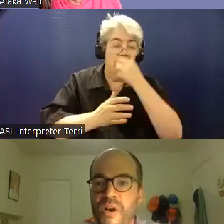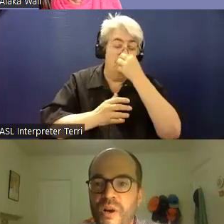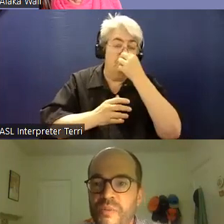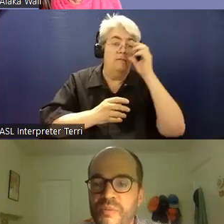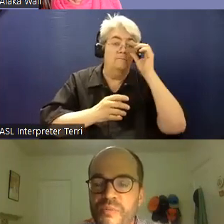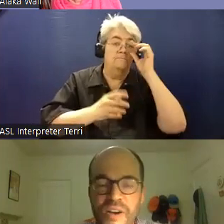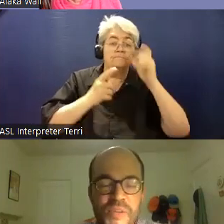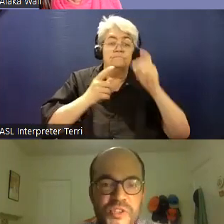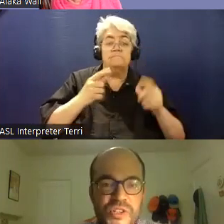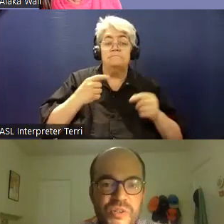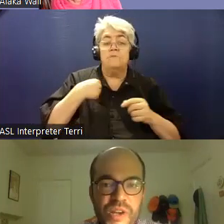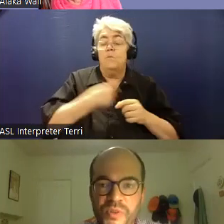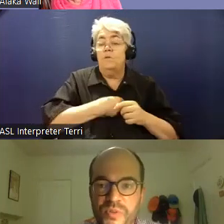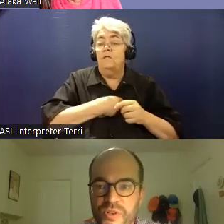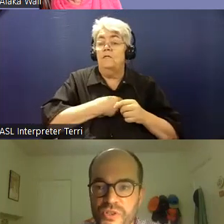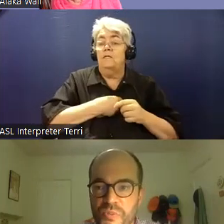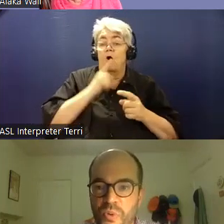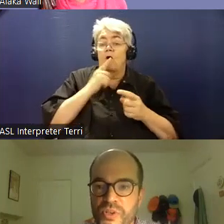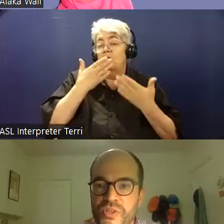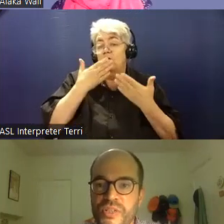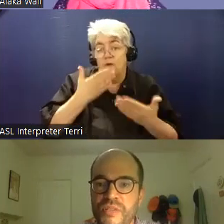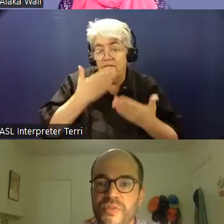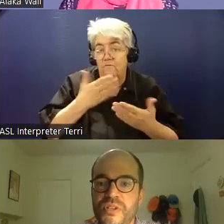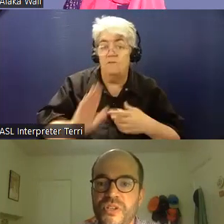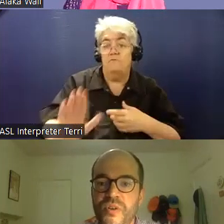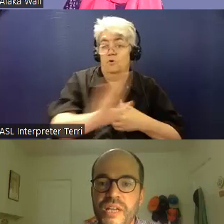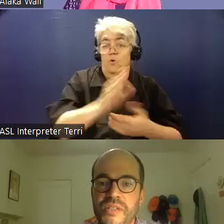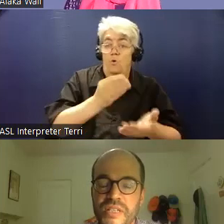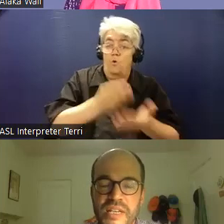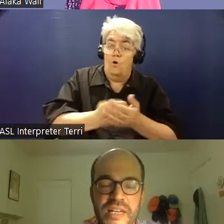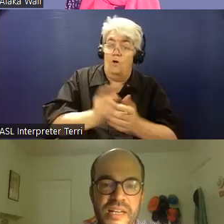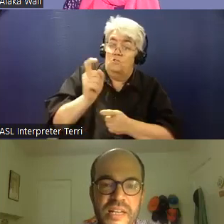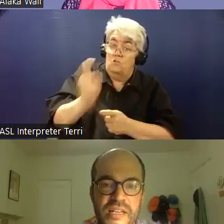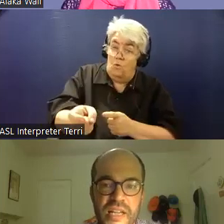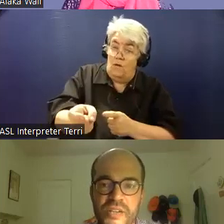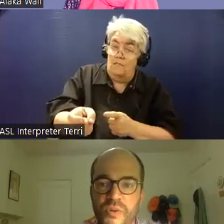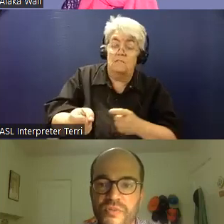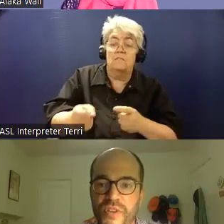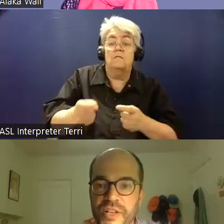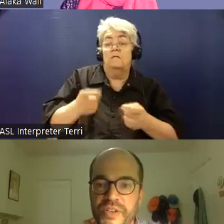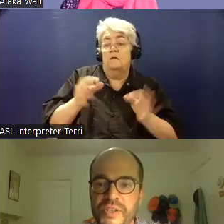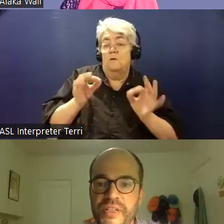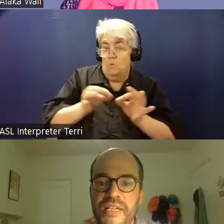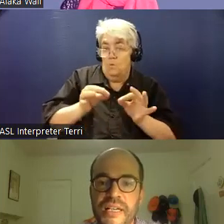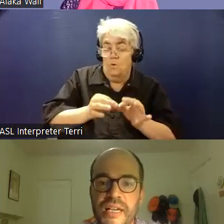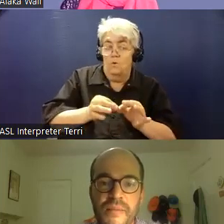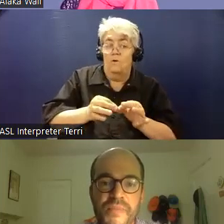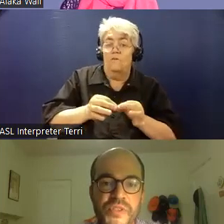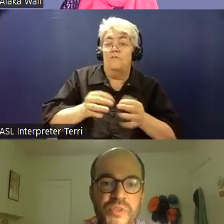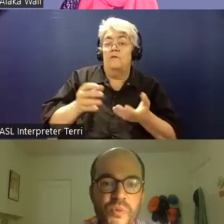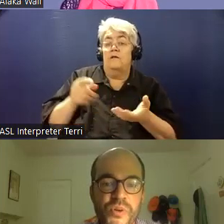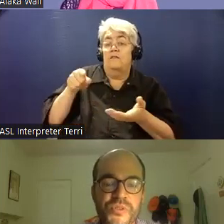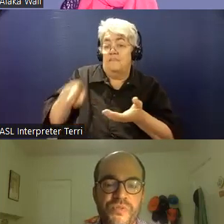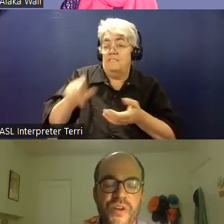We are very much grateful for your support. If you can donate to the AIA annual fund,